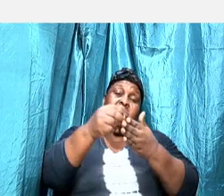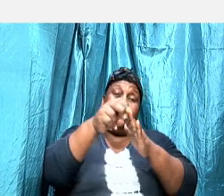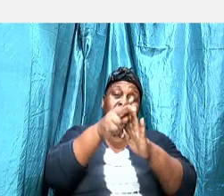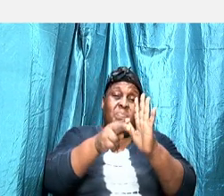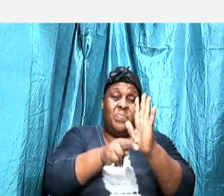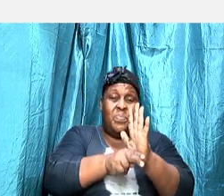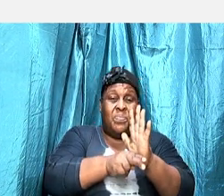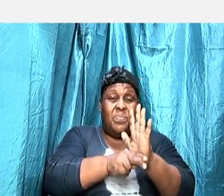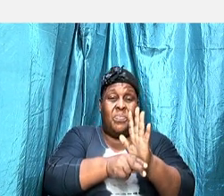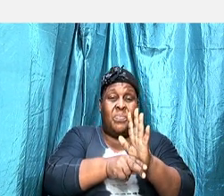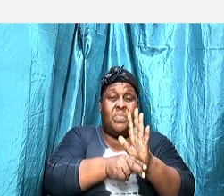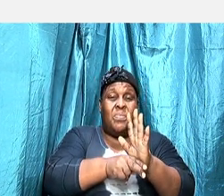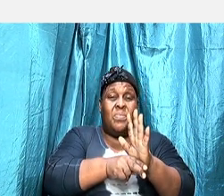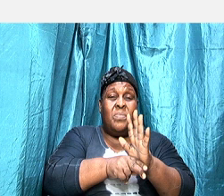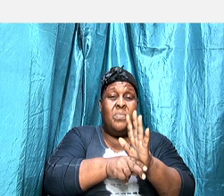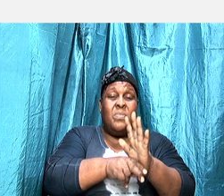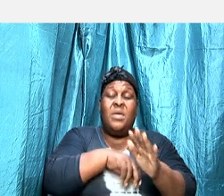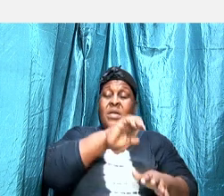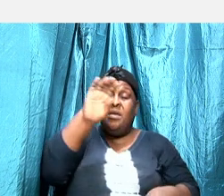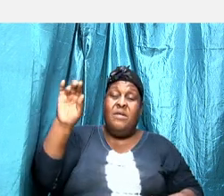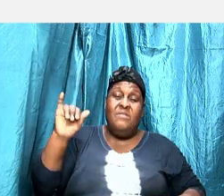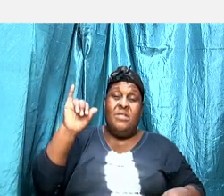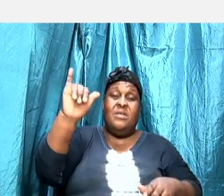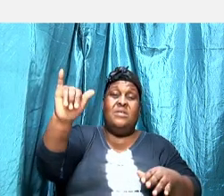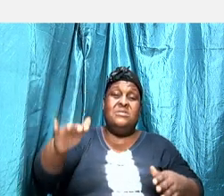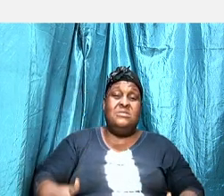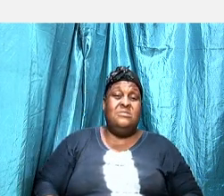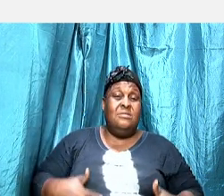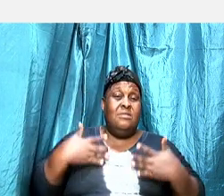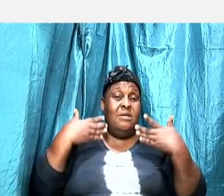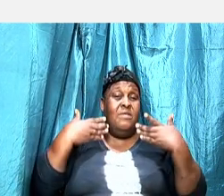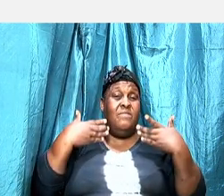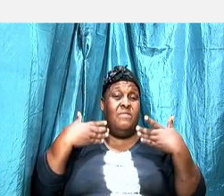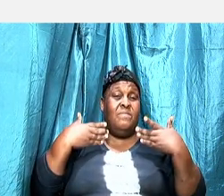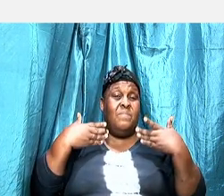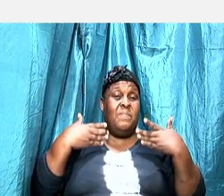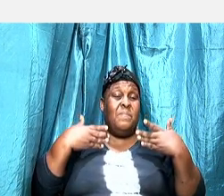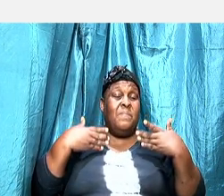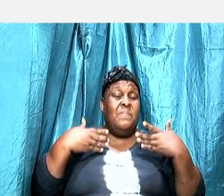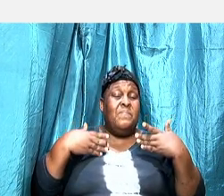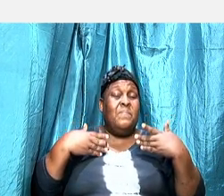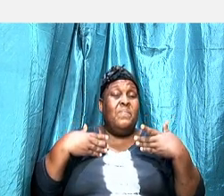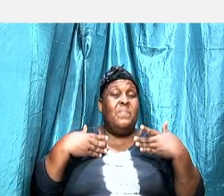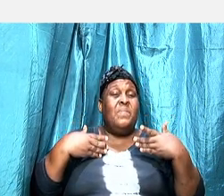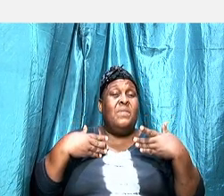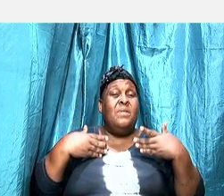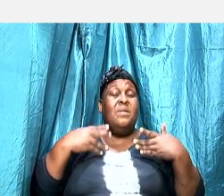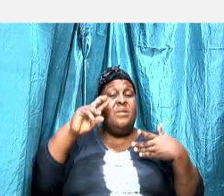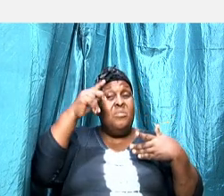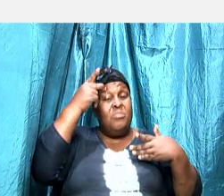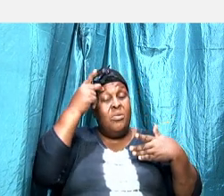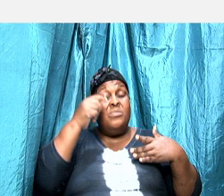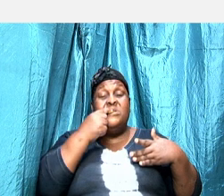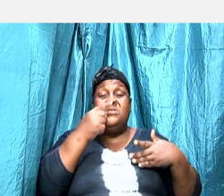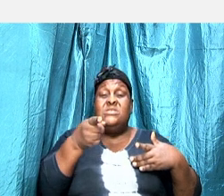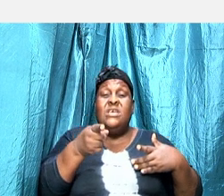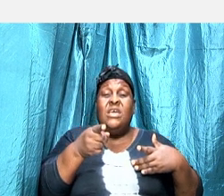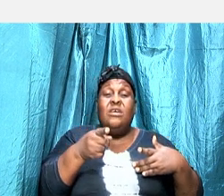end everlasting life. And so Paul was saying that we shouldn't heal ourselves, you